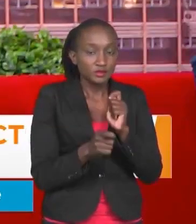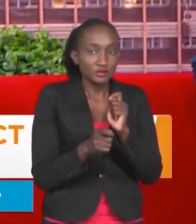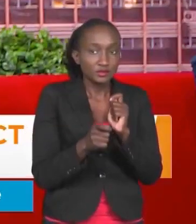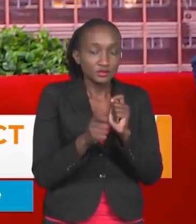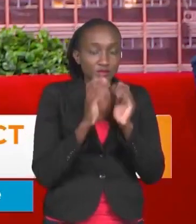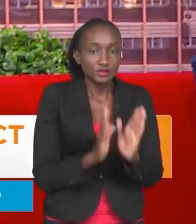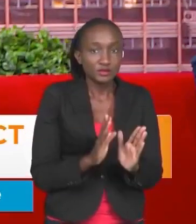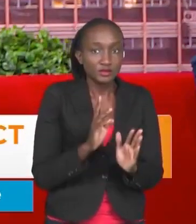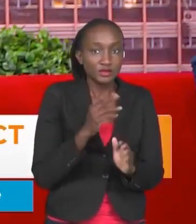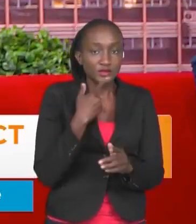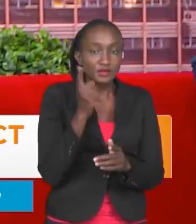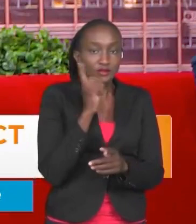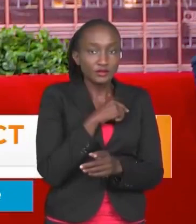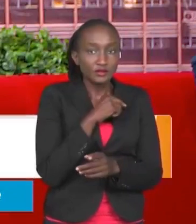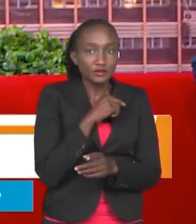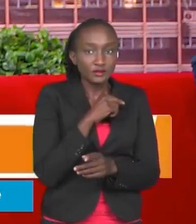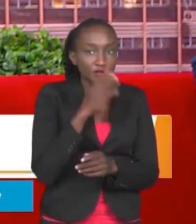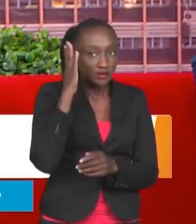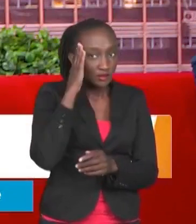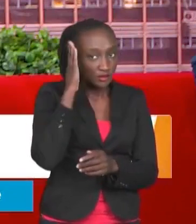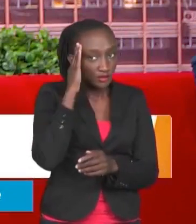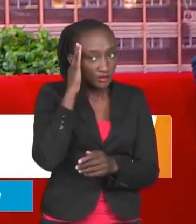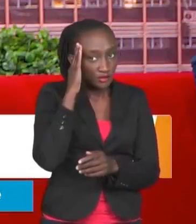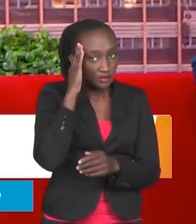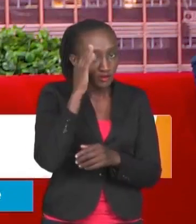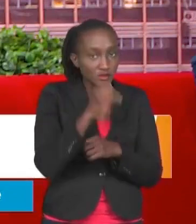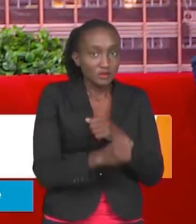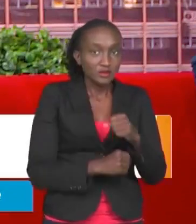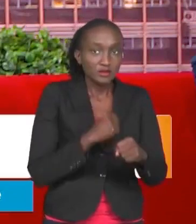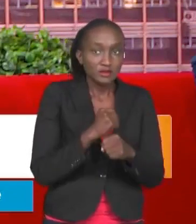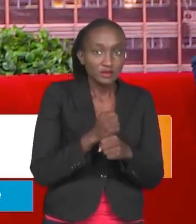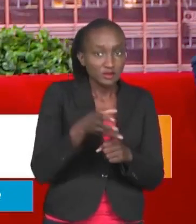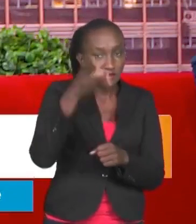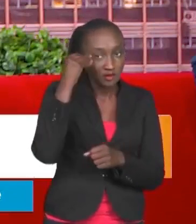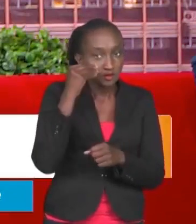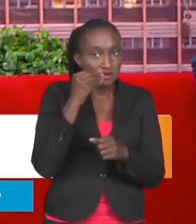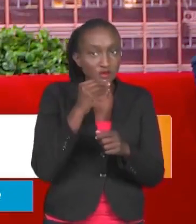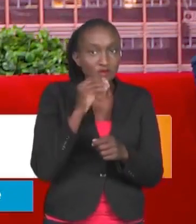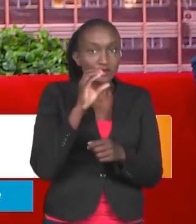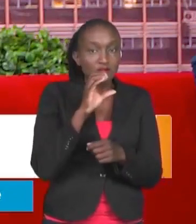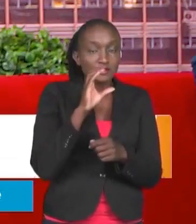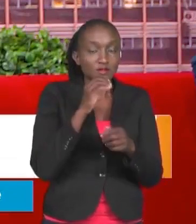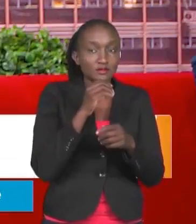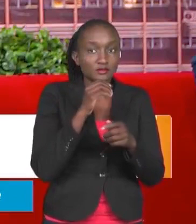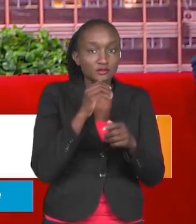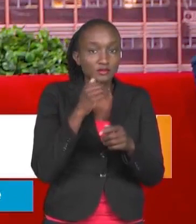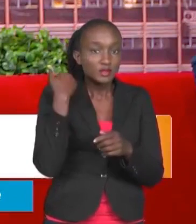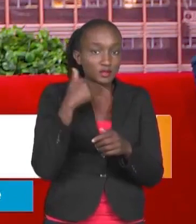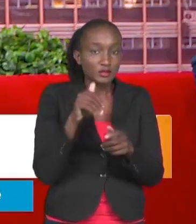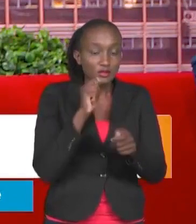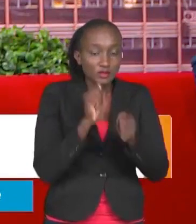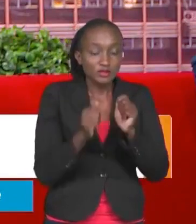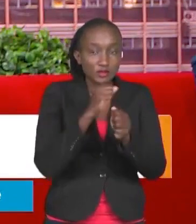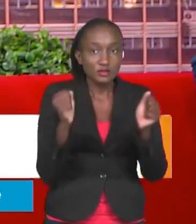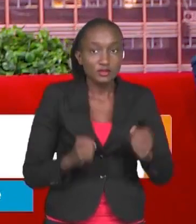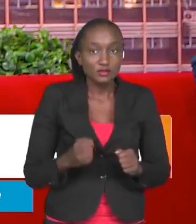said, mm-hmm, as you know, it was a peer learning conference for the criminal justice system. Mm-hmm. There's a